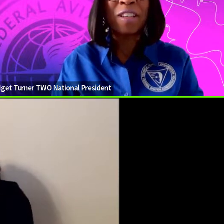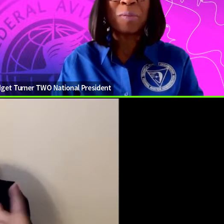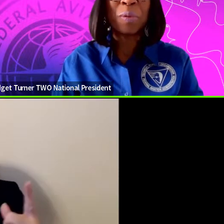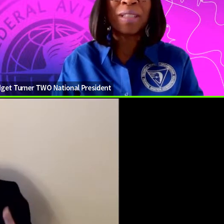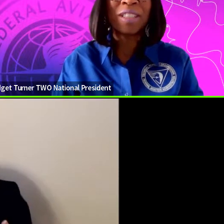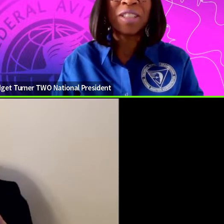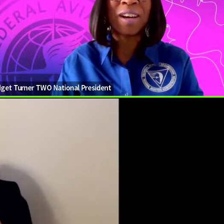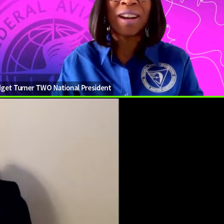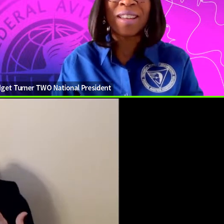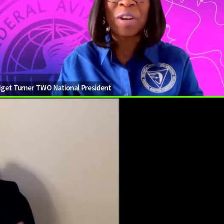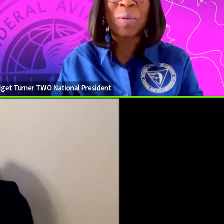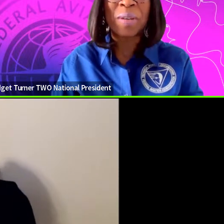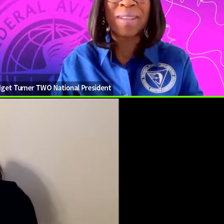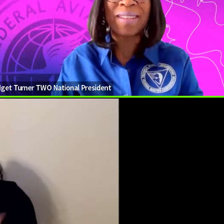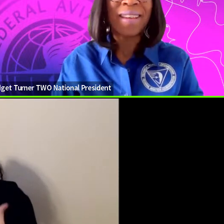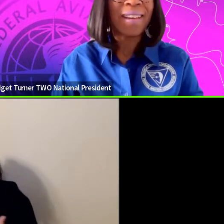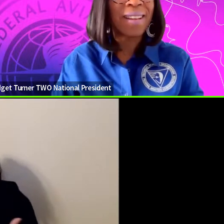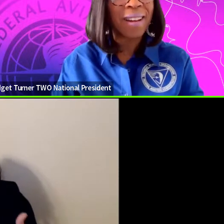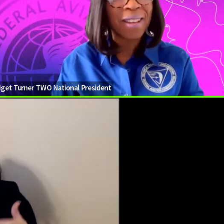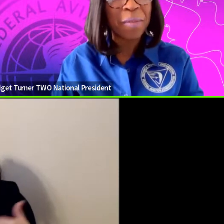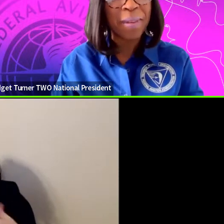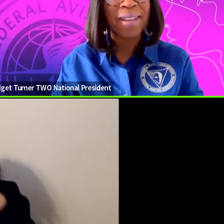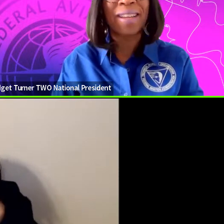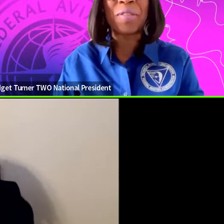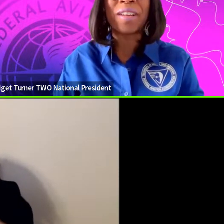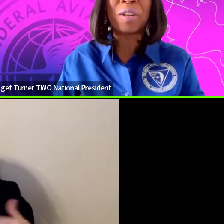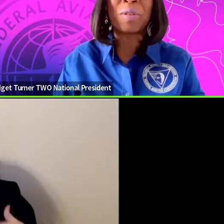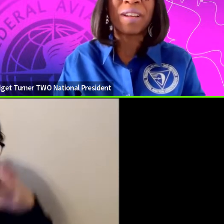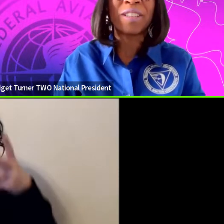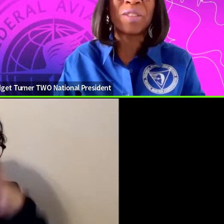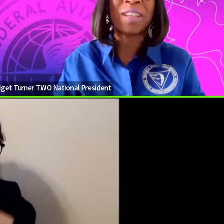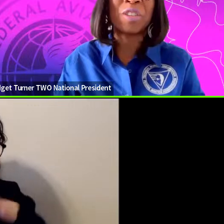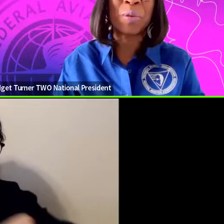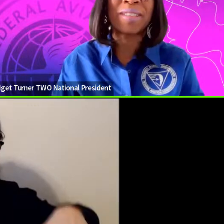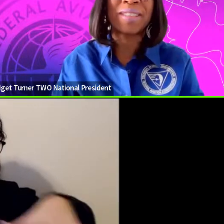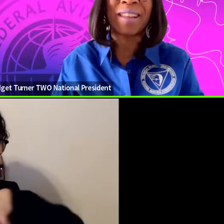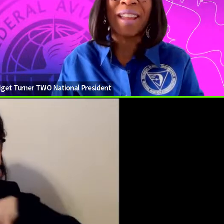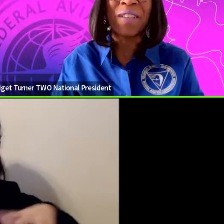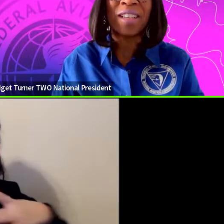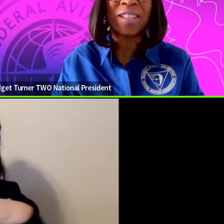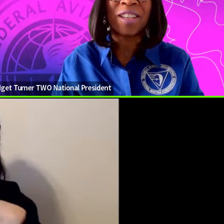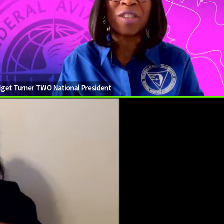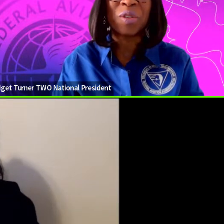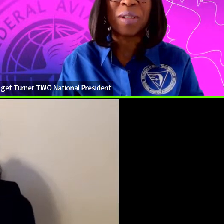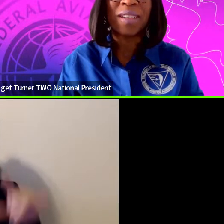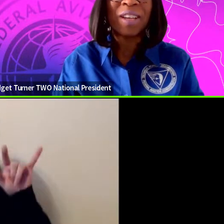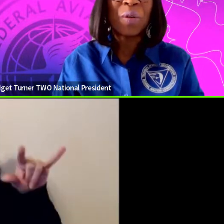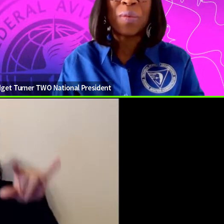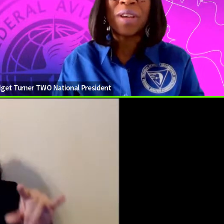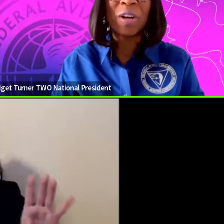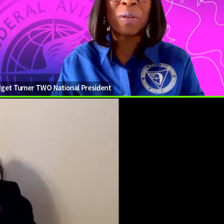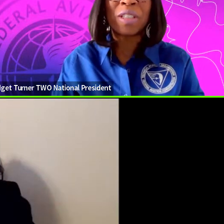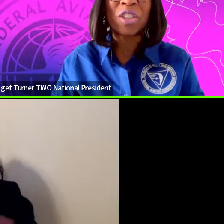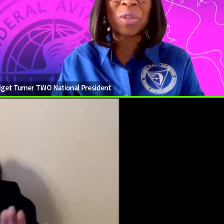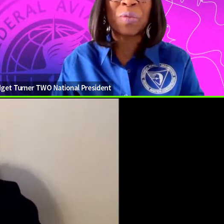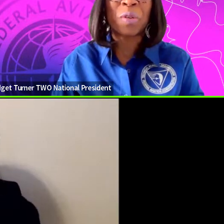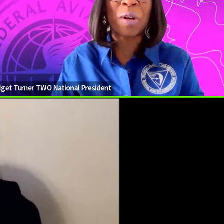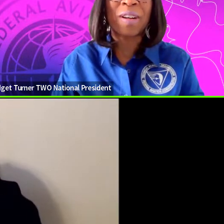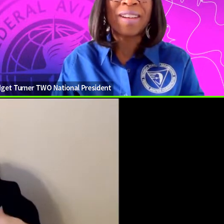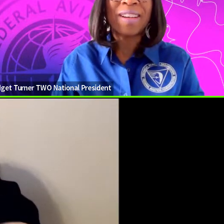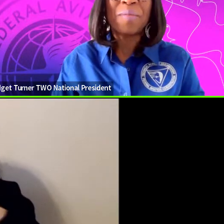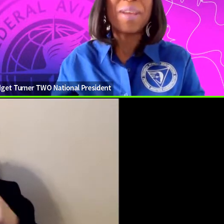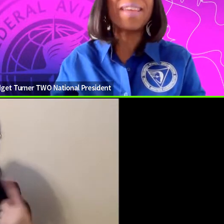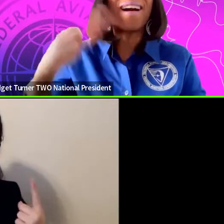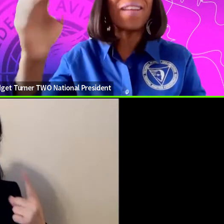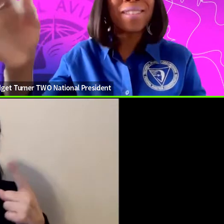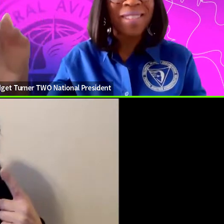and be an inspiration to our young women and our young men out there who are interested in the aviation industry. We can only shoot